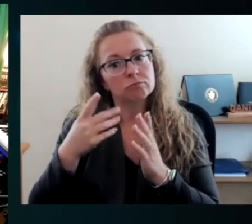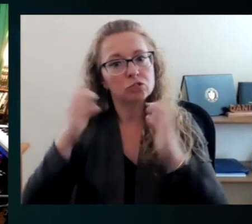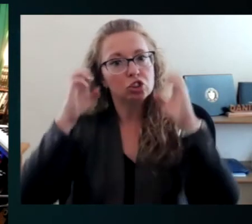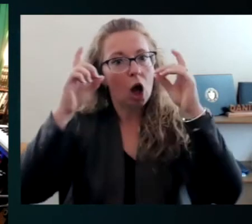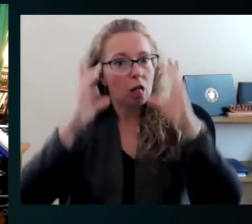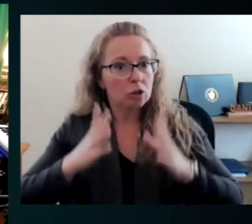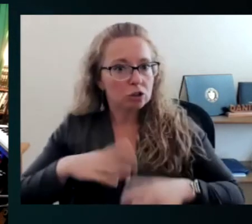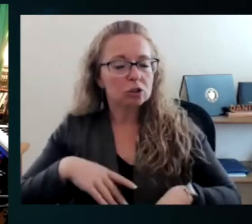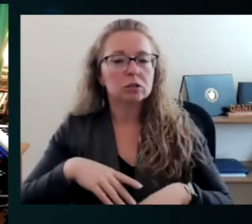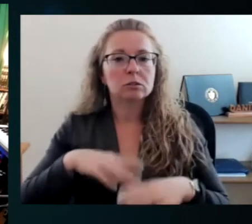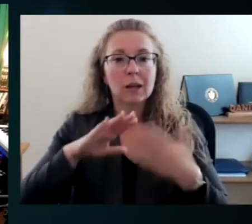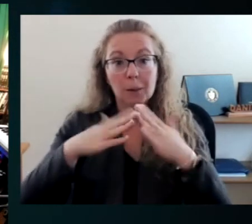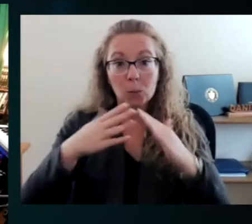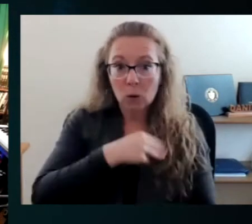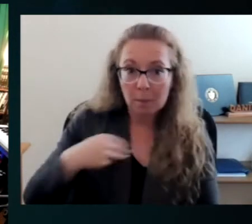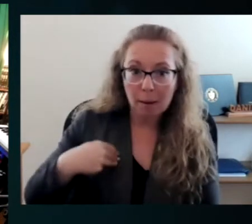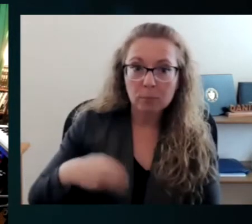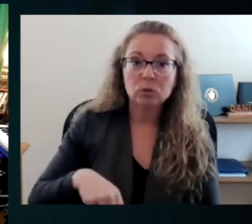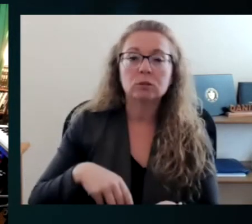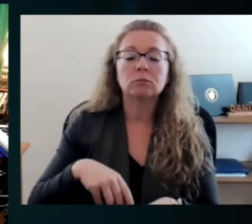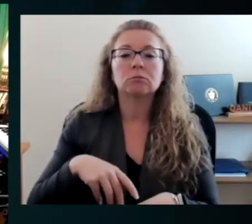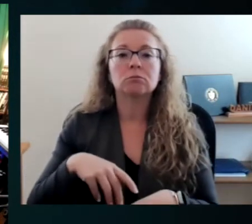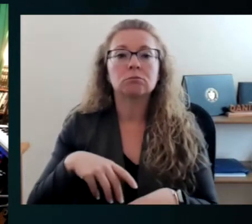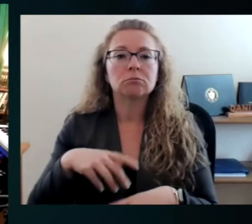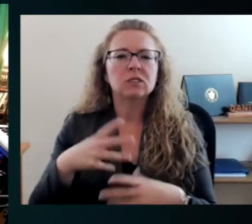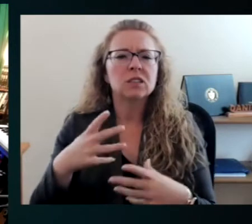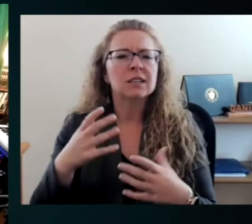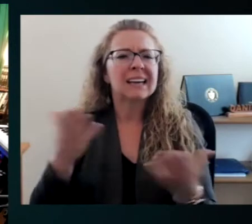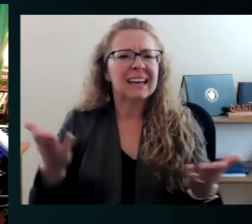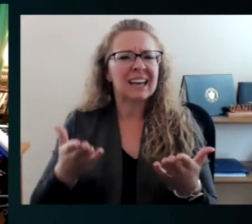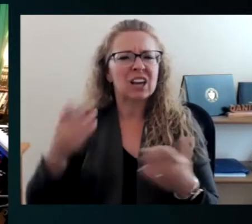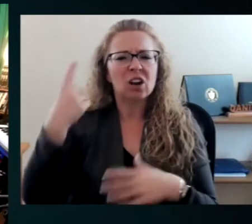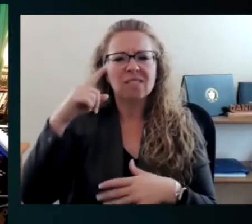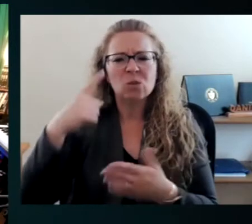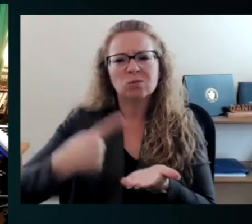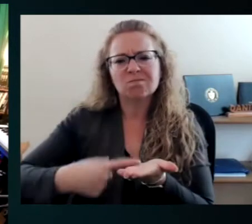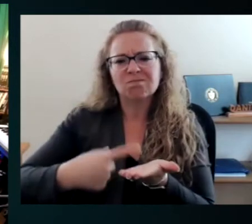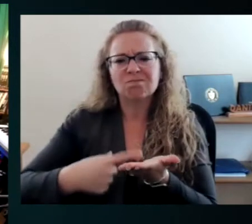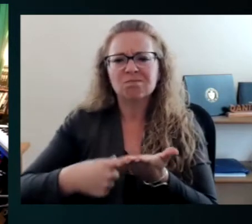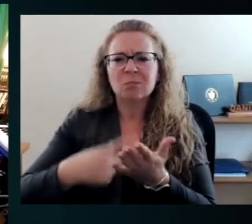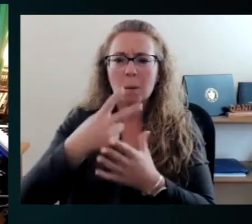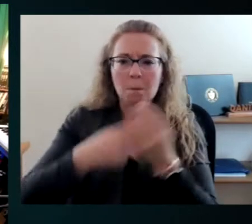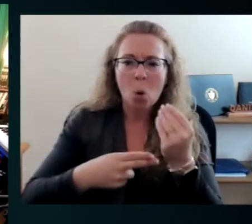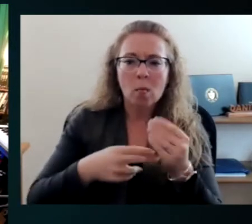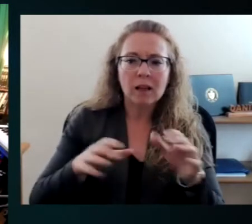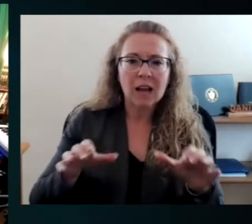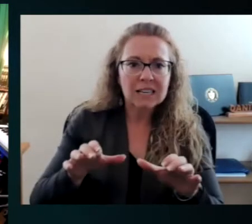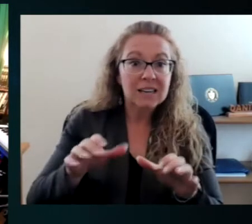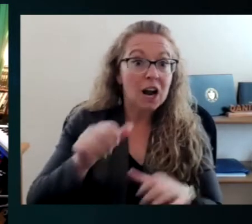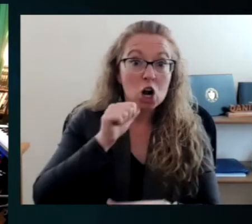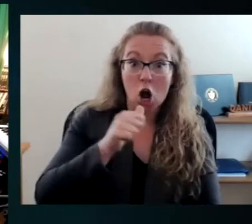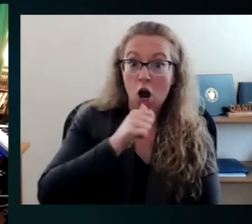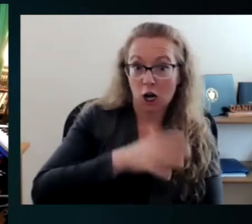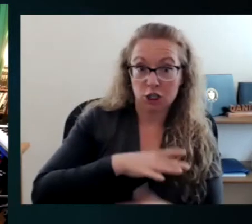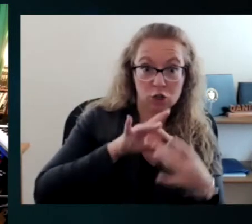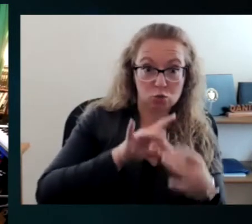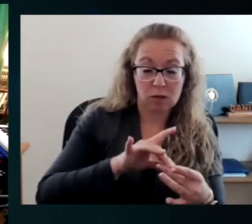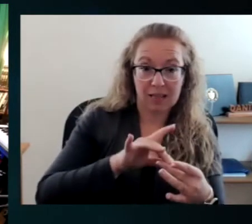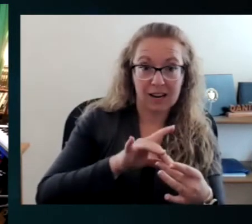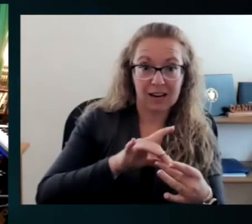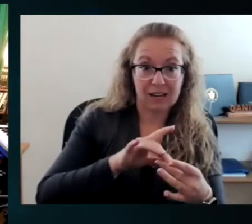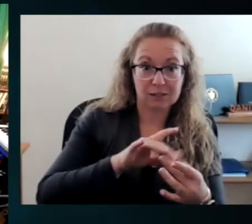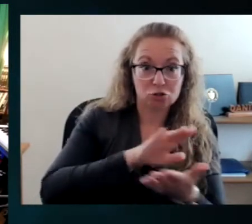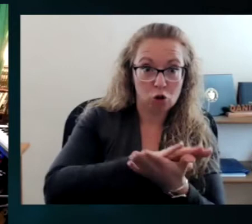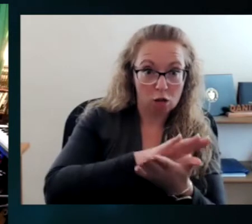within the HCI community, seeking to both conduct non-gender related scholarship in a context that isn't